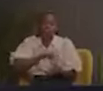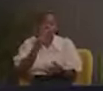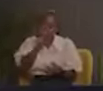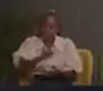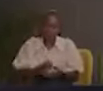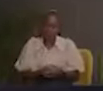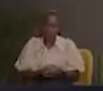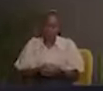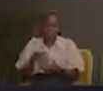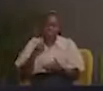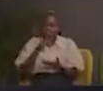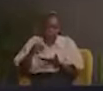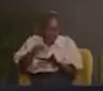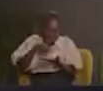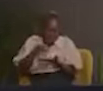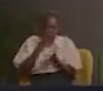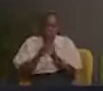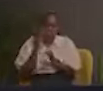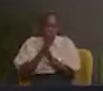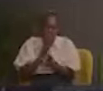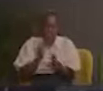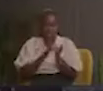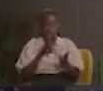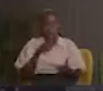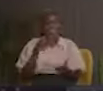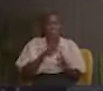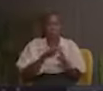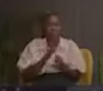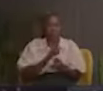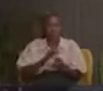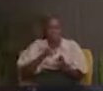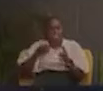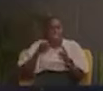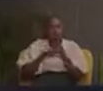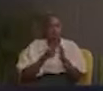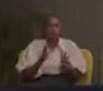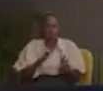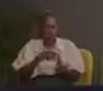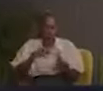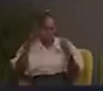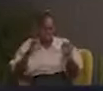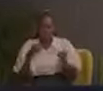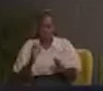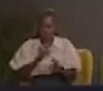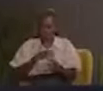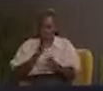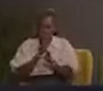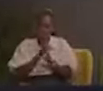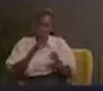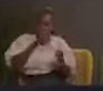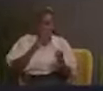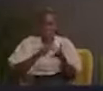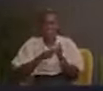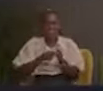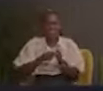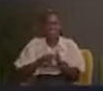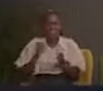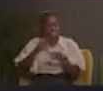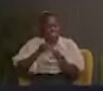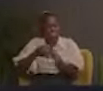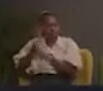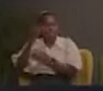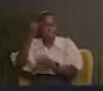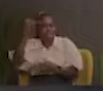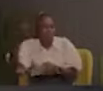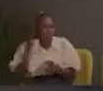Bible calls Jesus the author and the finisher of our faith. That means he's the pattern man as far as God's idea of faith is